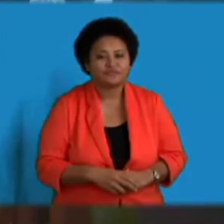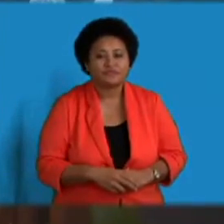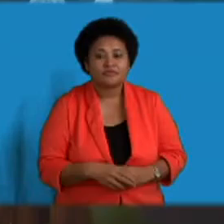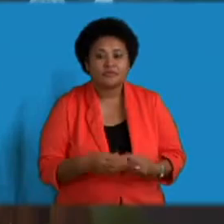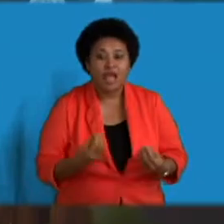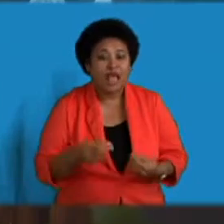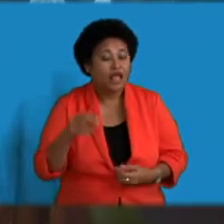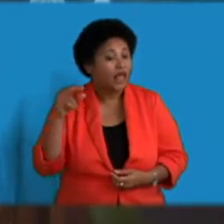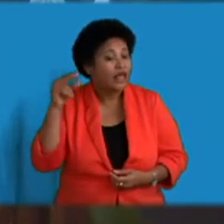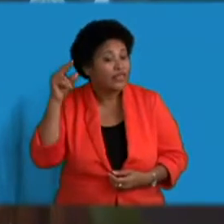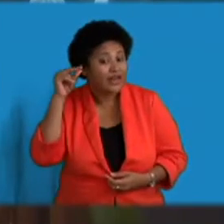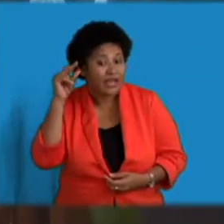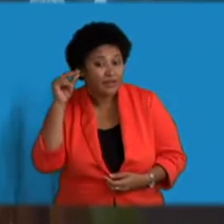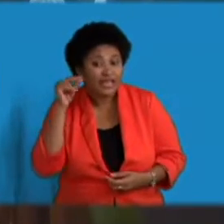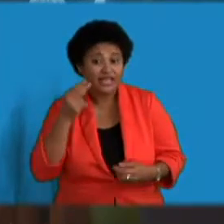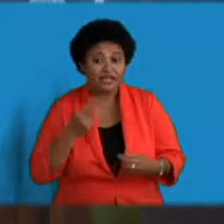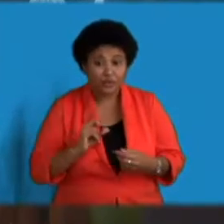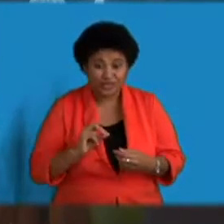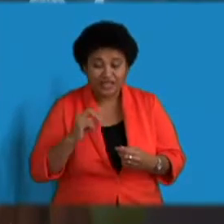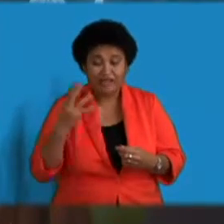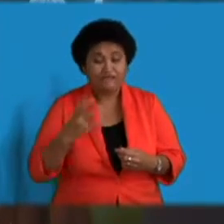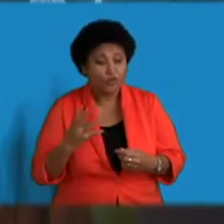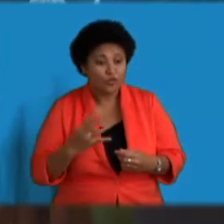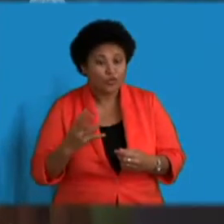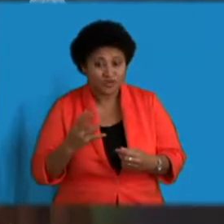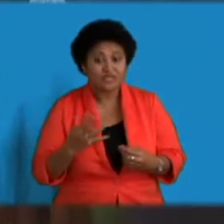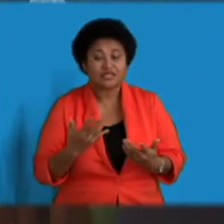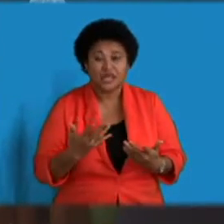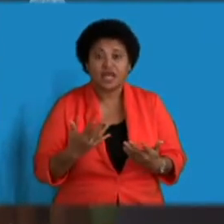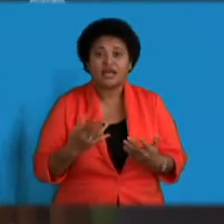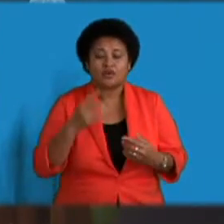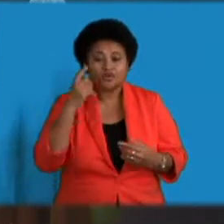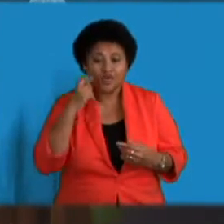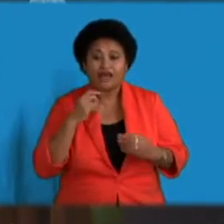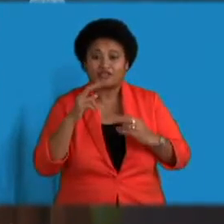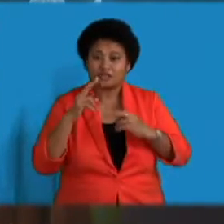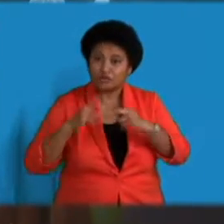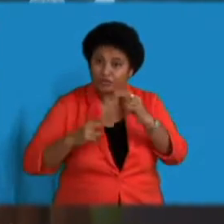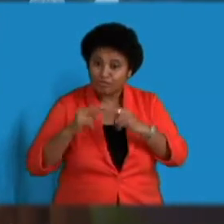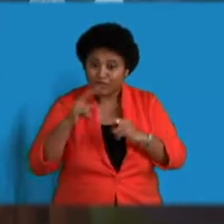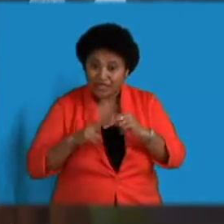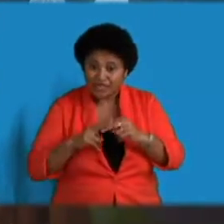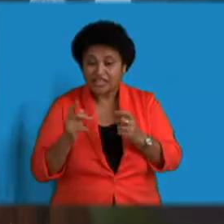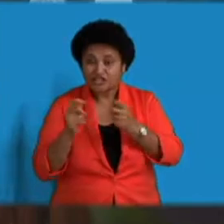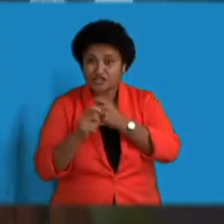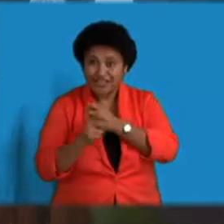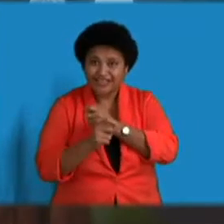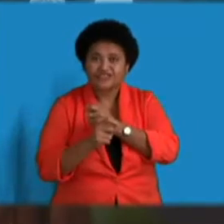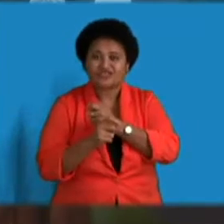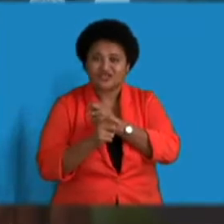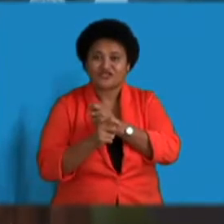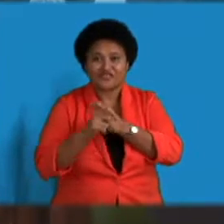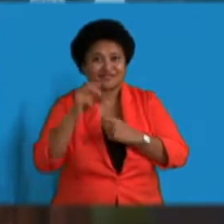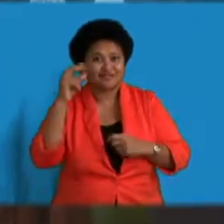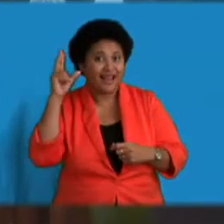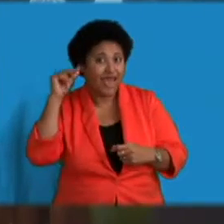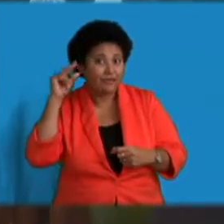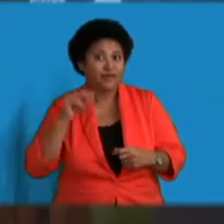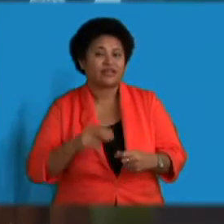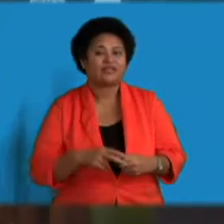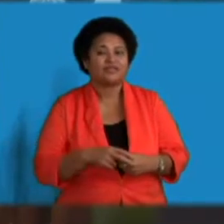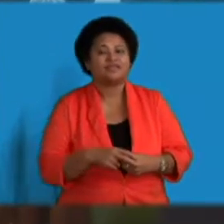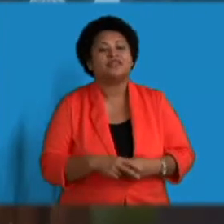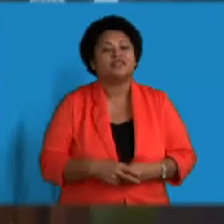Service of Fiji has been focusing to install proper infrastructure inside the libraries in our schools and to set up advisory services